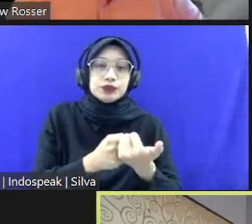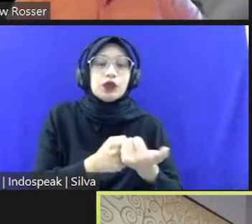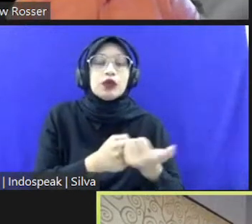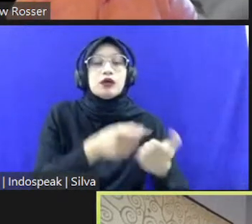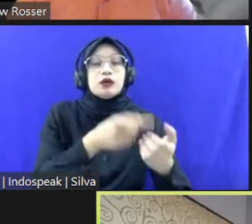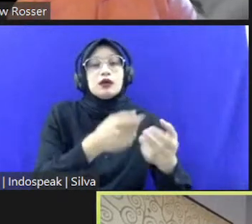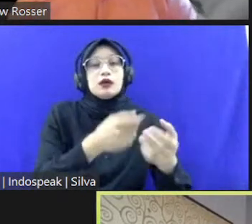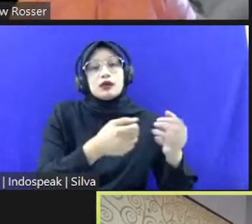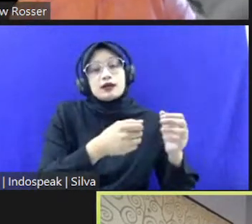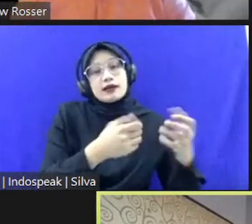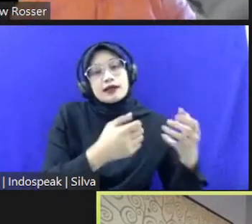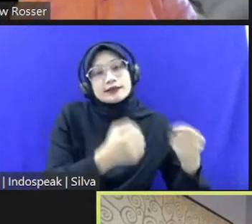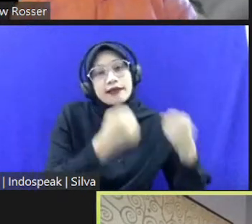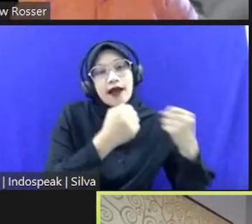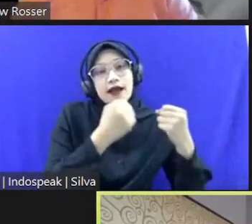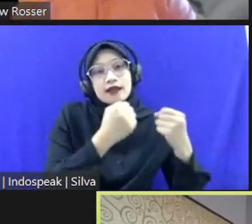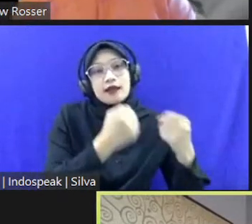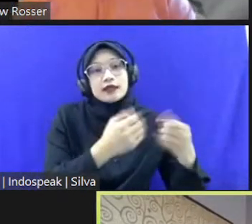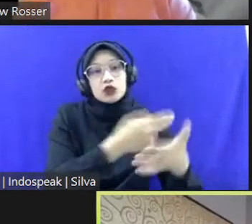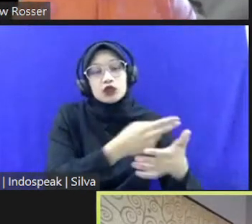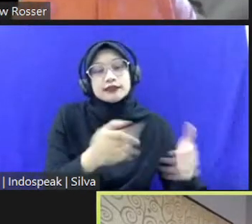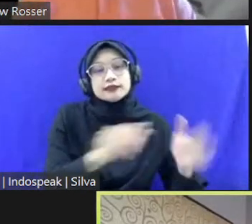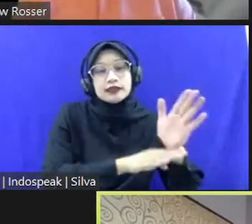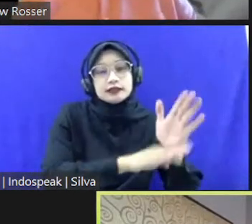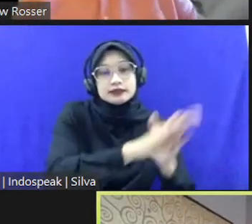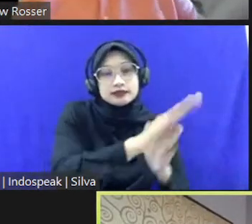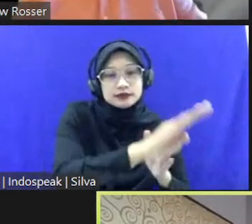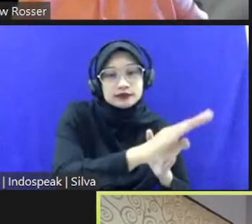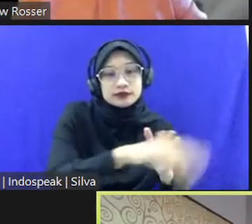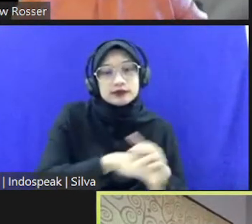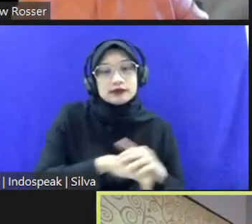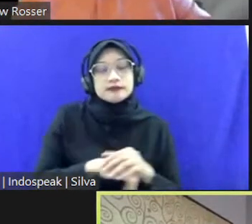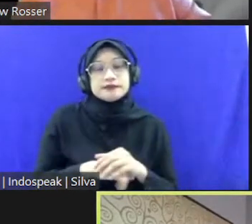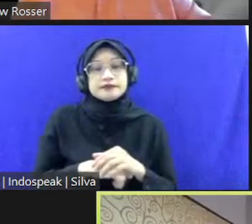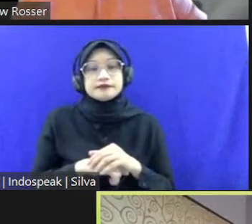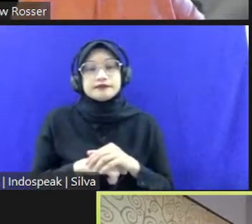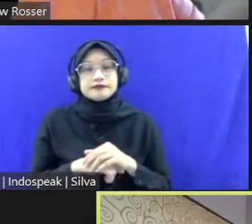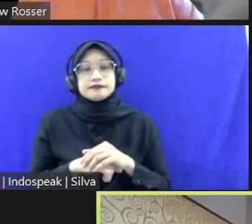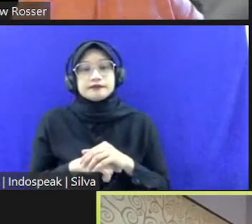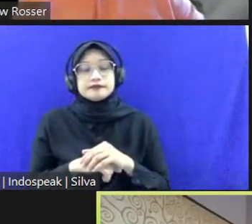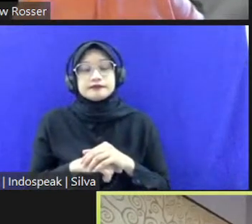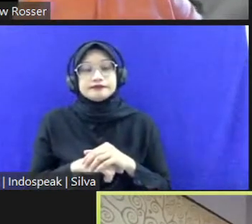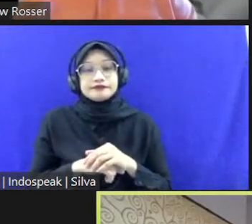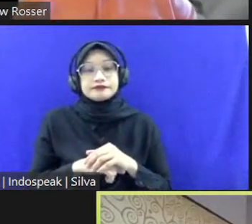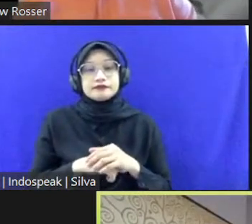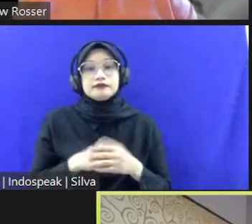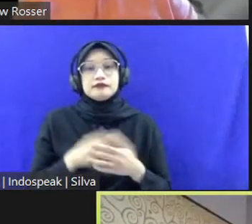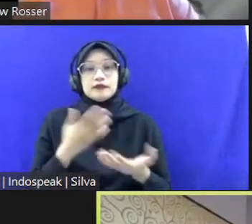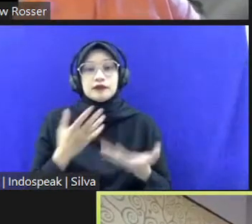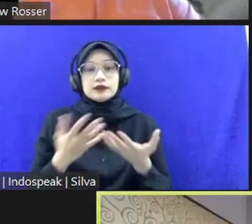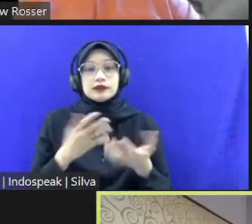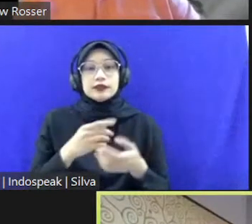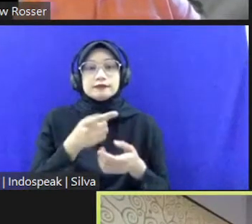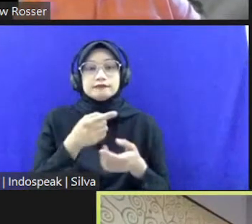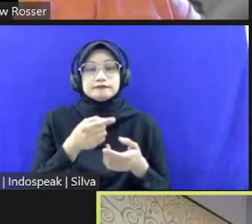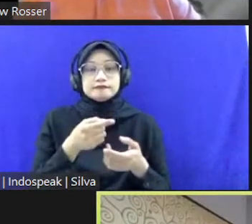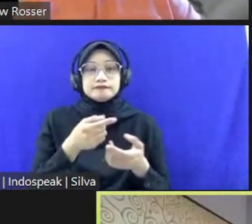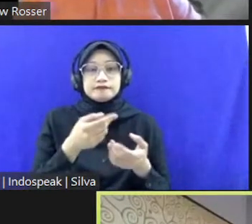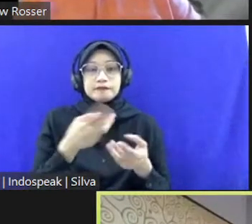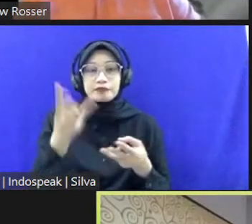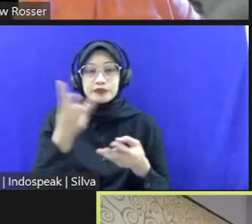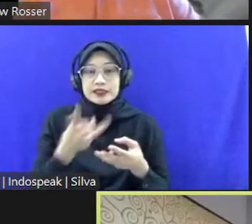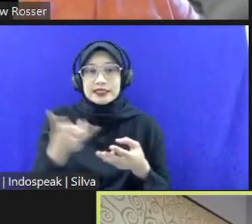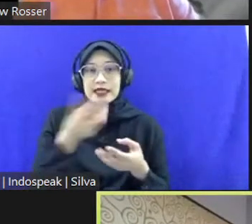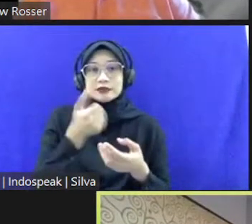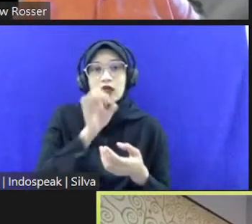health? What are efforts from donor countries best spent on? So maybe we'll take a comment from each of our presenters on that,